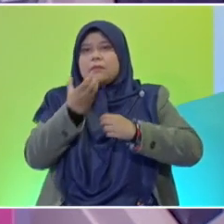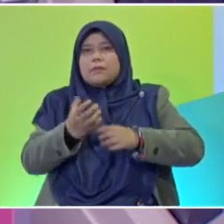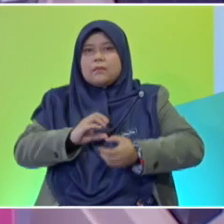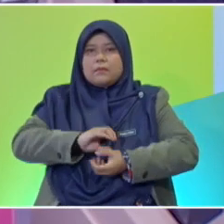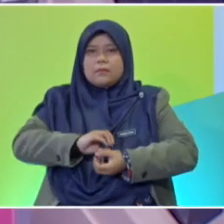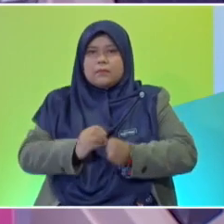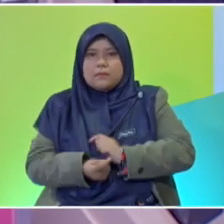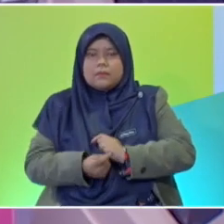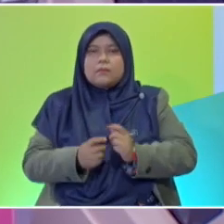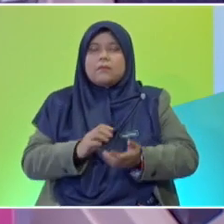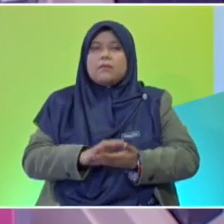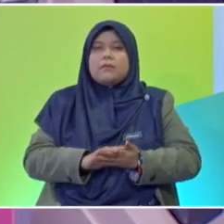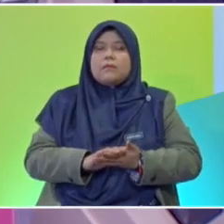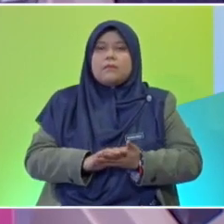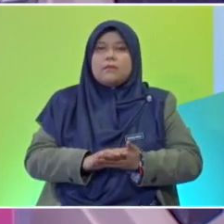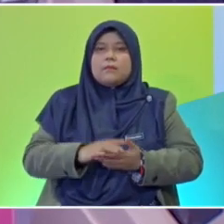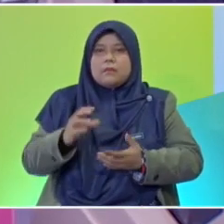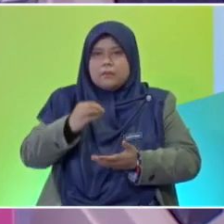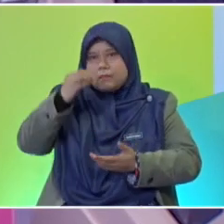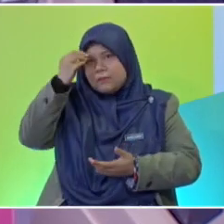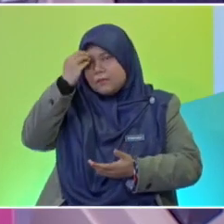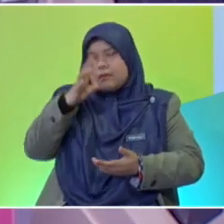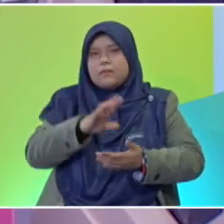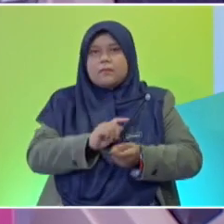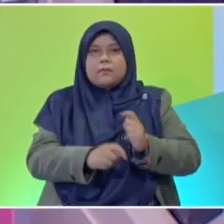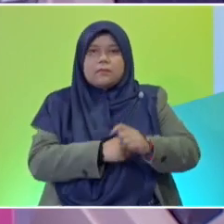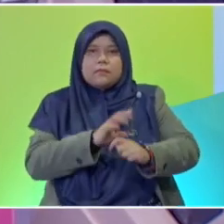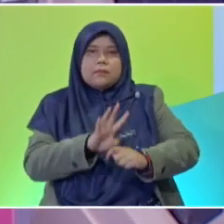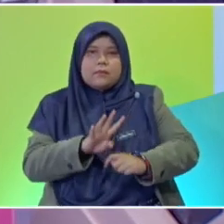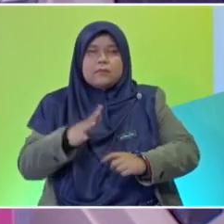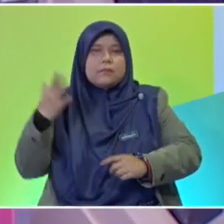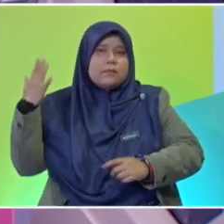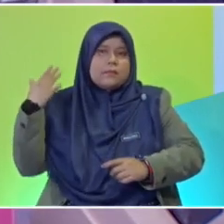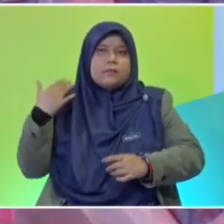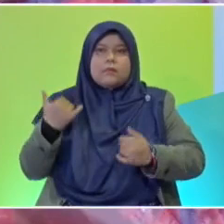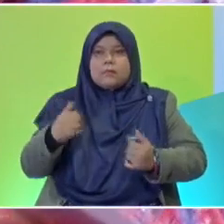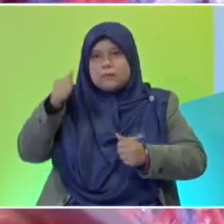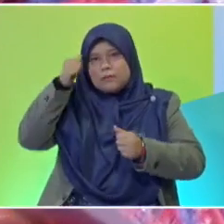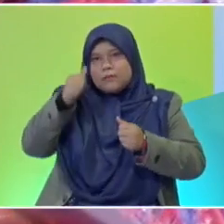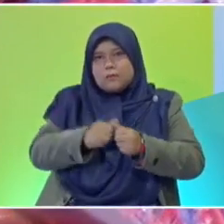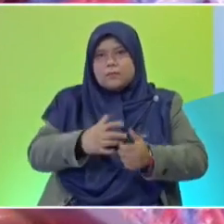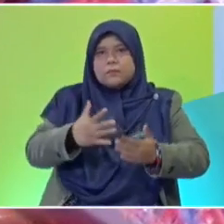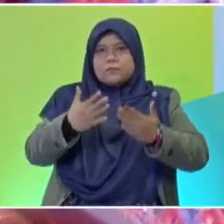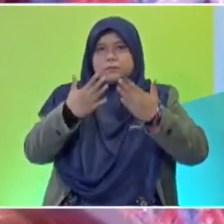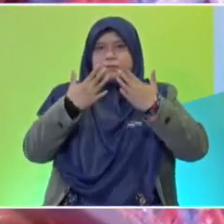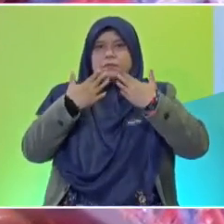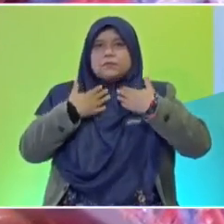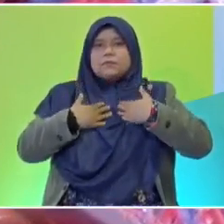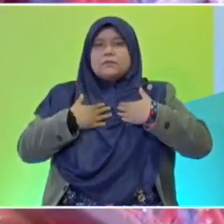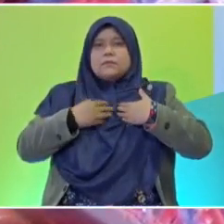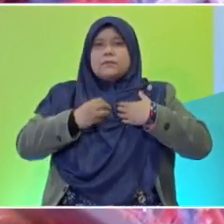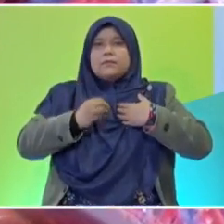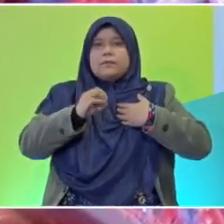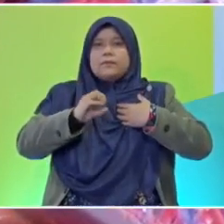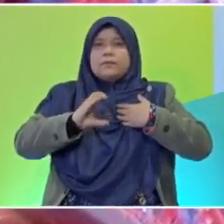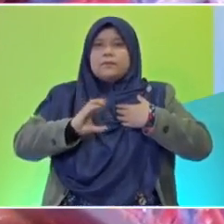occurs, as we have learned before in Science Year 4. So remember, when we breathe in, we will take in oxygen,